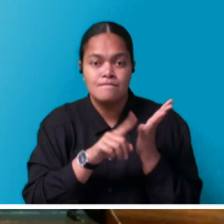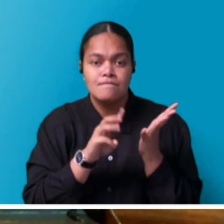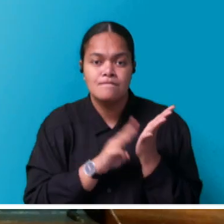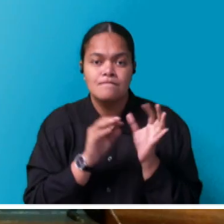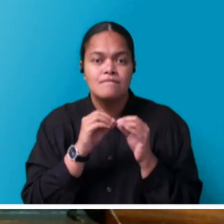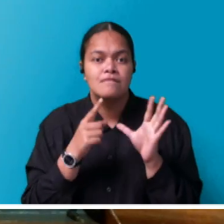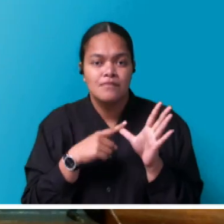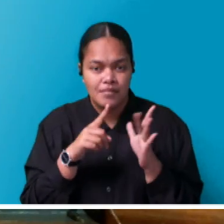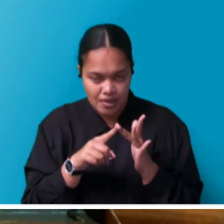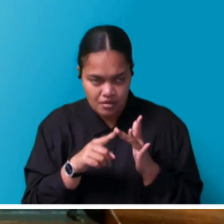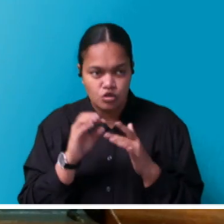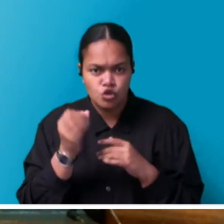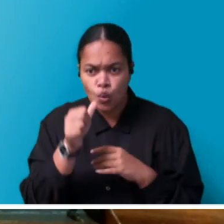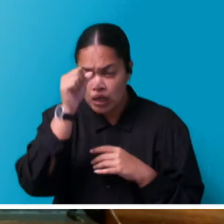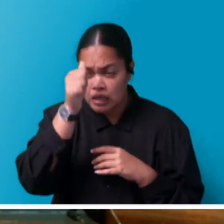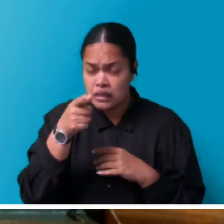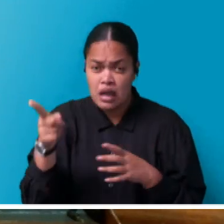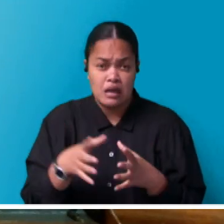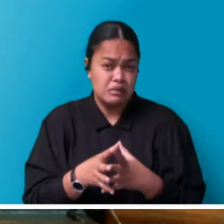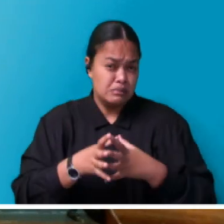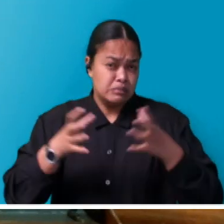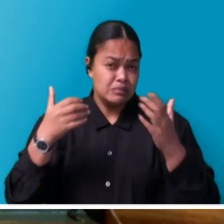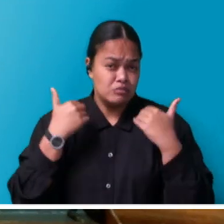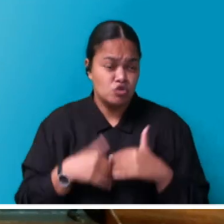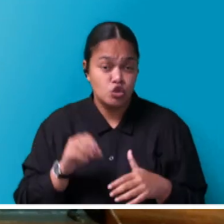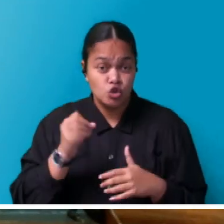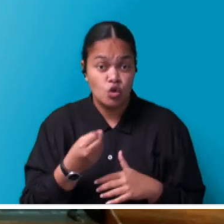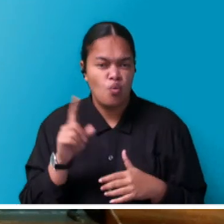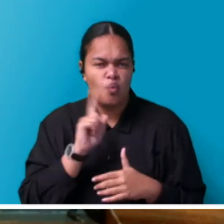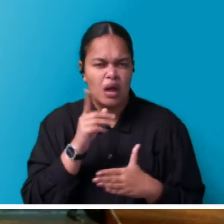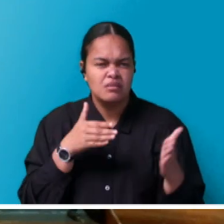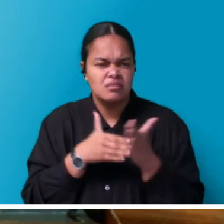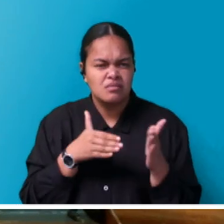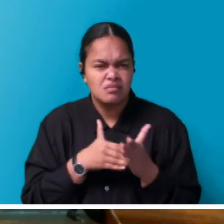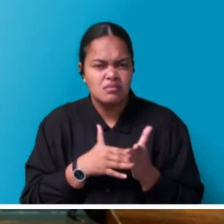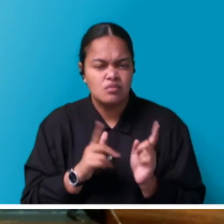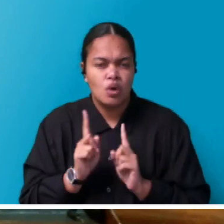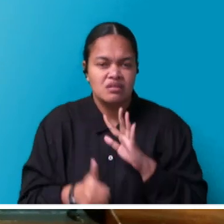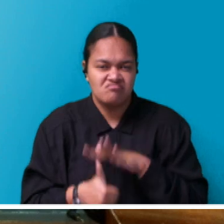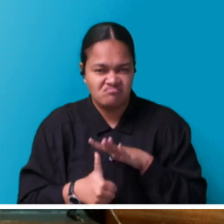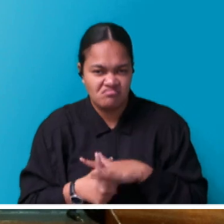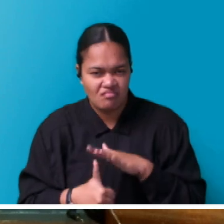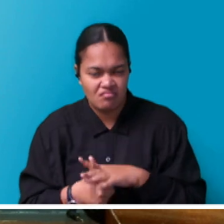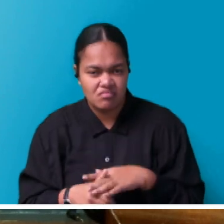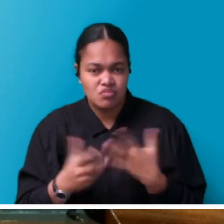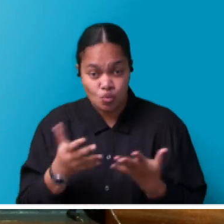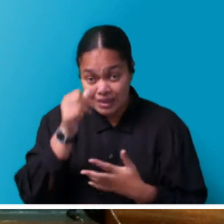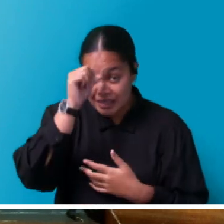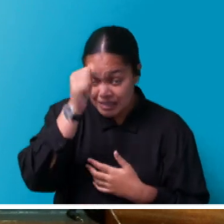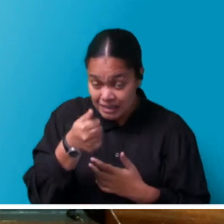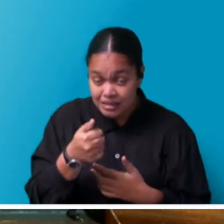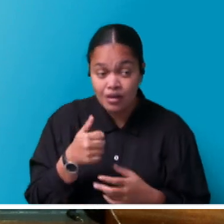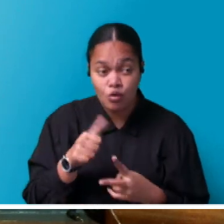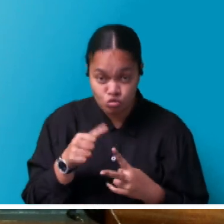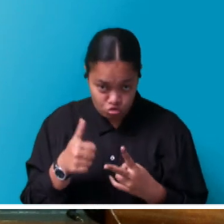immense potential, the primary barrier remains air access. India is also driving